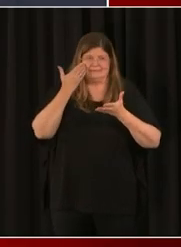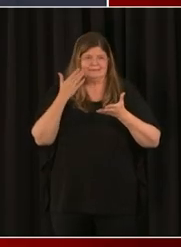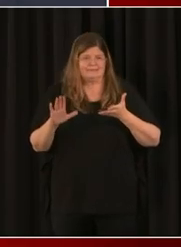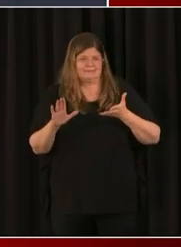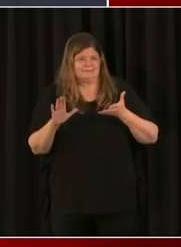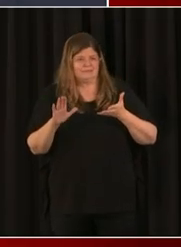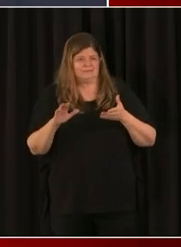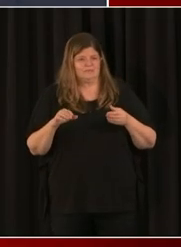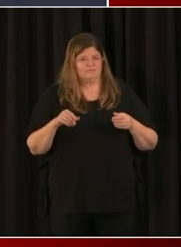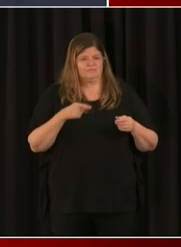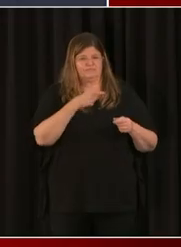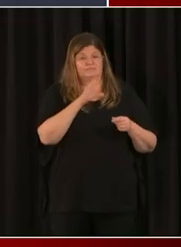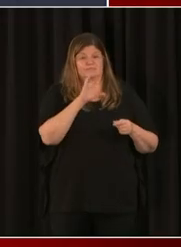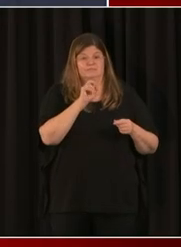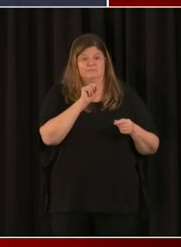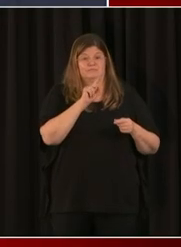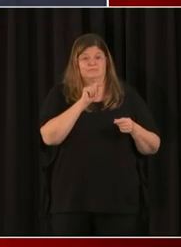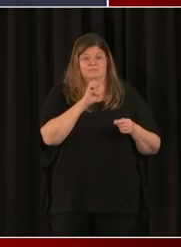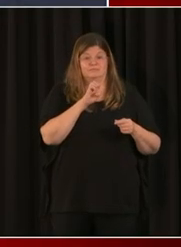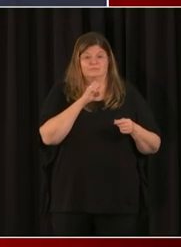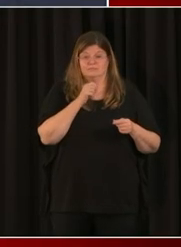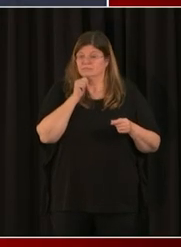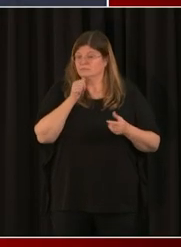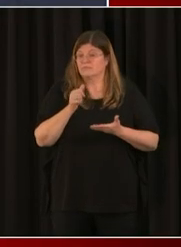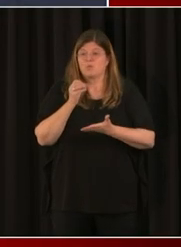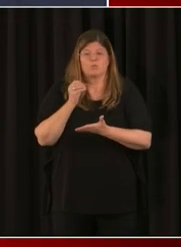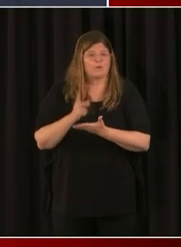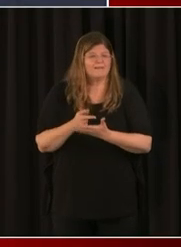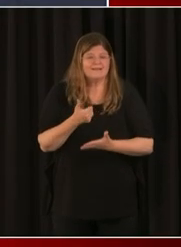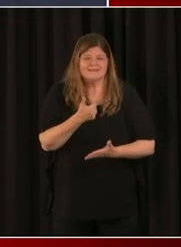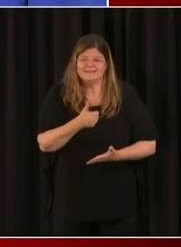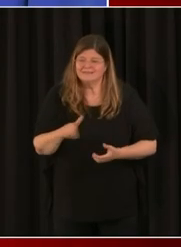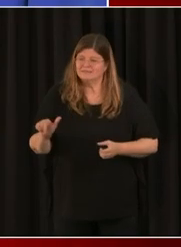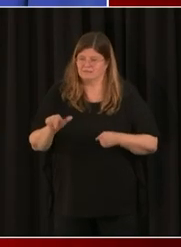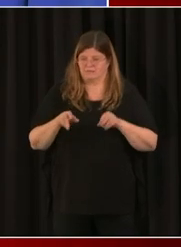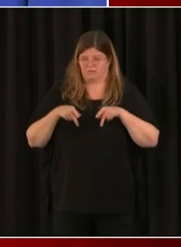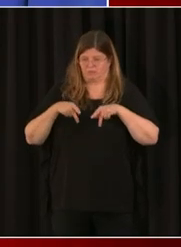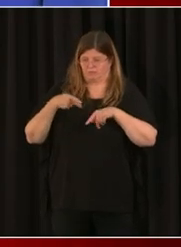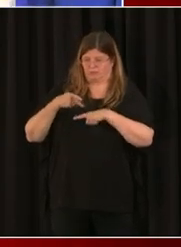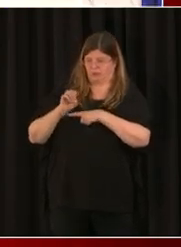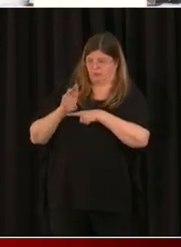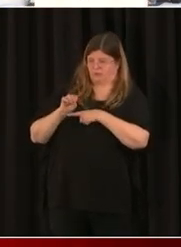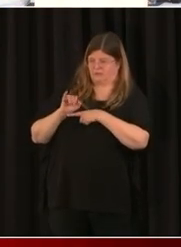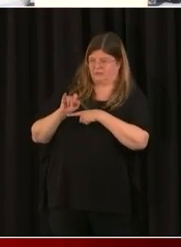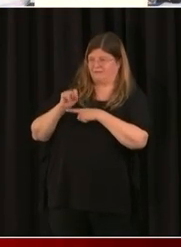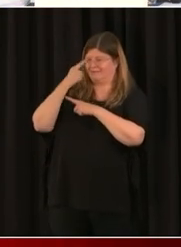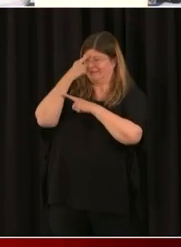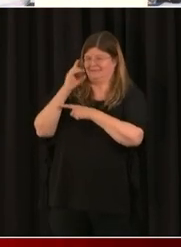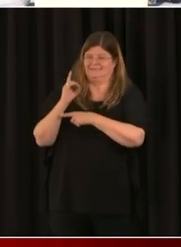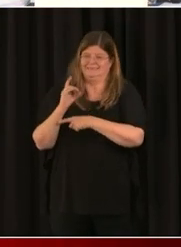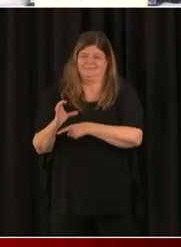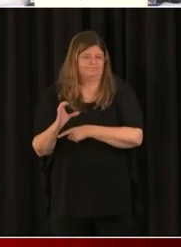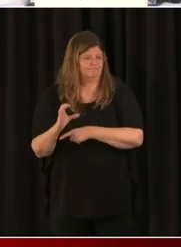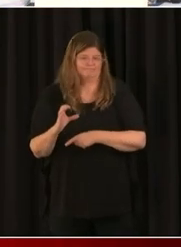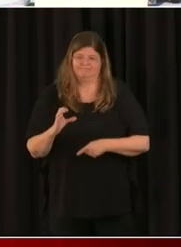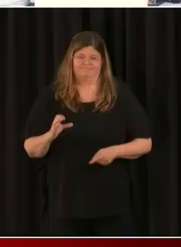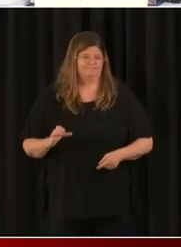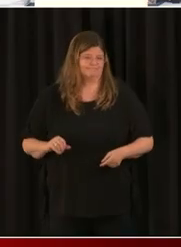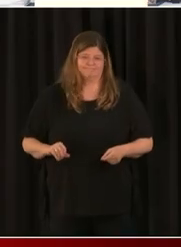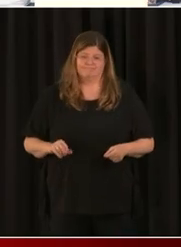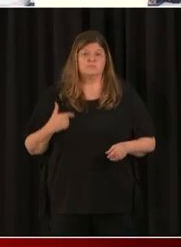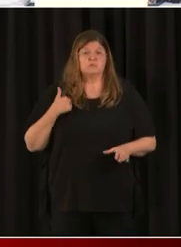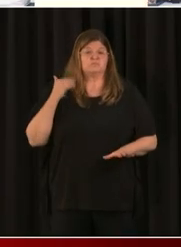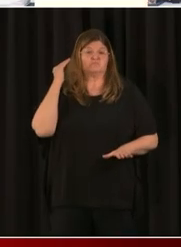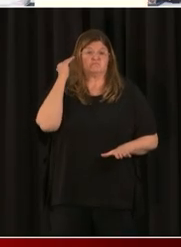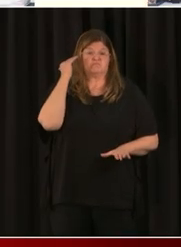of Columbia, we have not approved any permits for the District of Columbia. We are aware, and